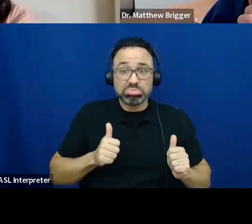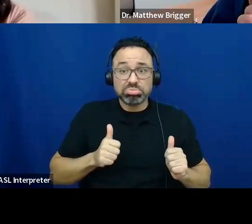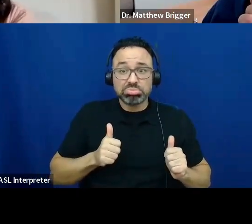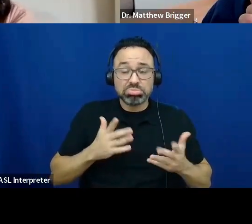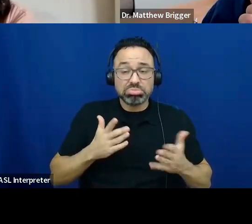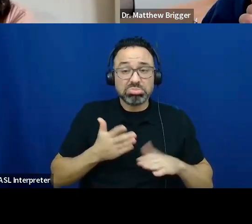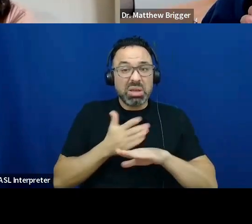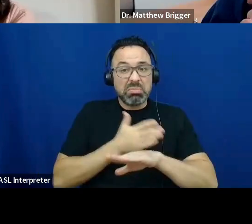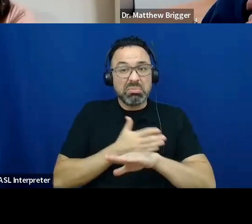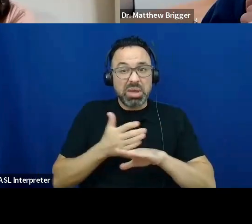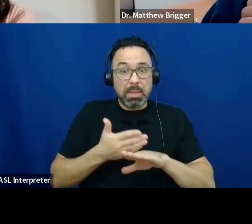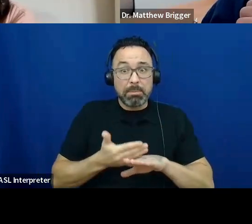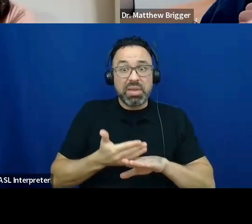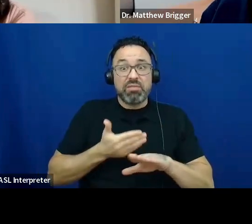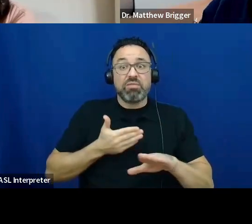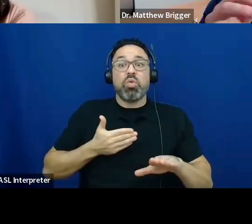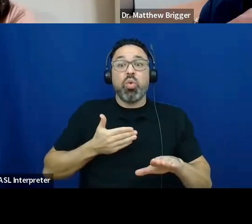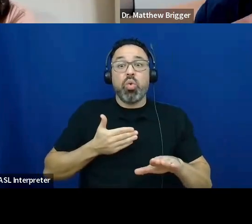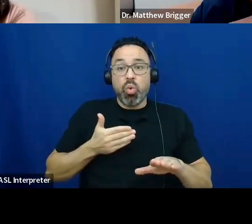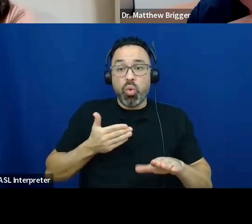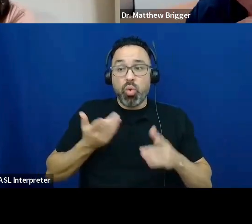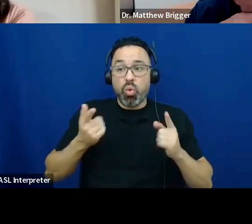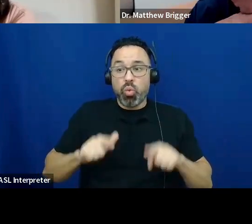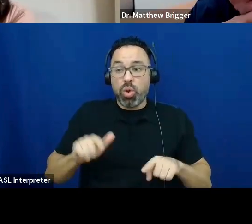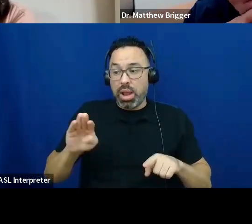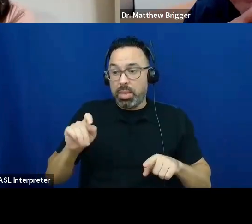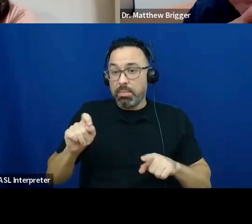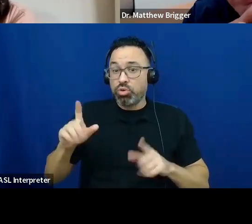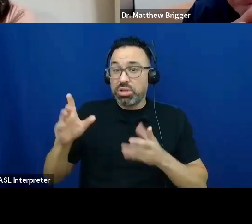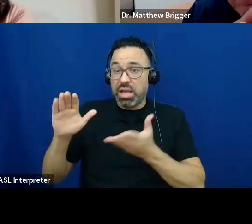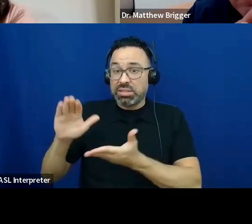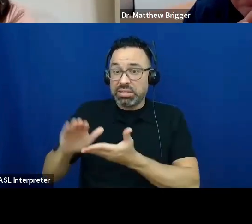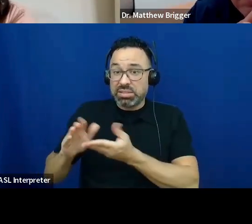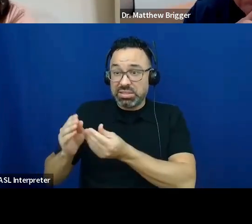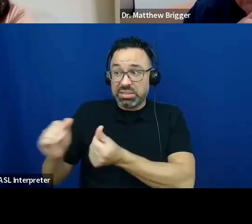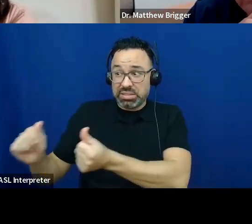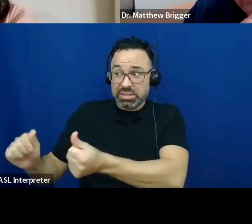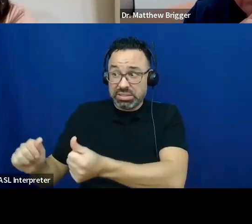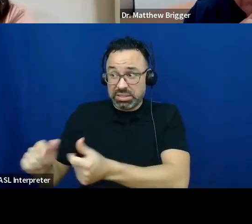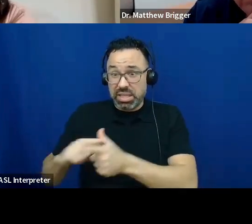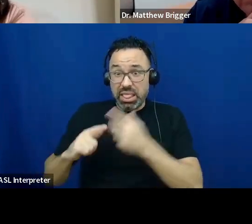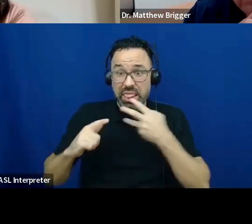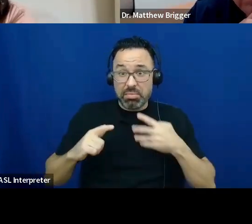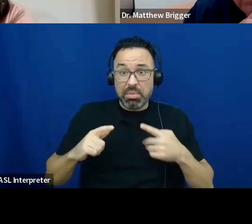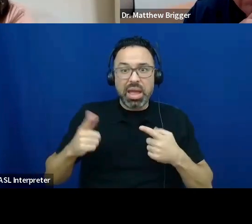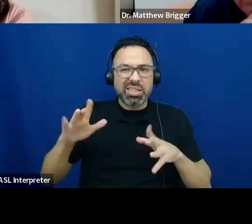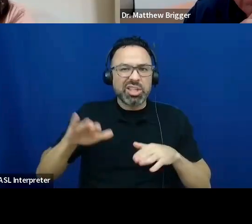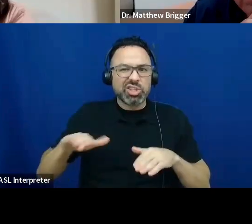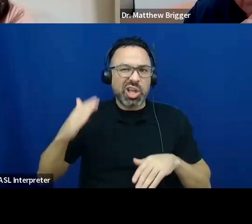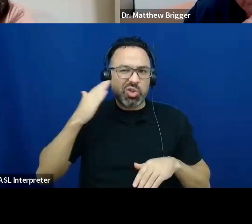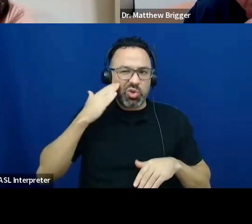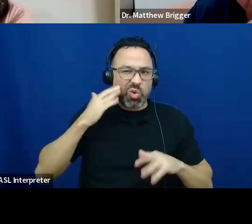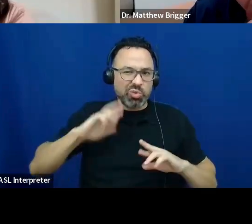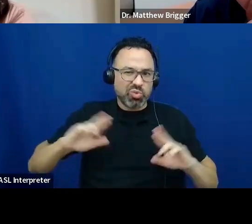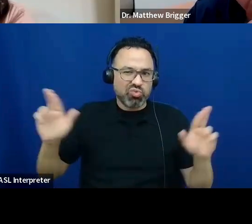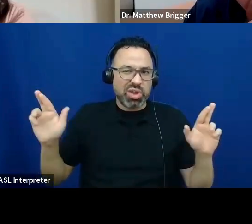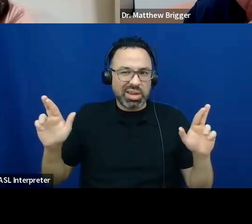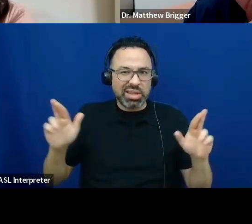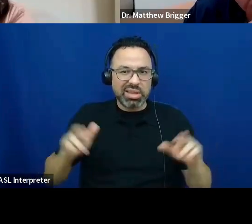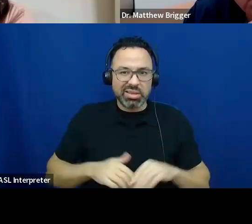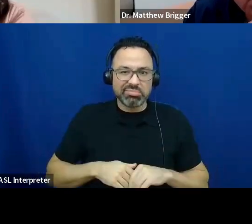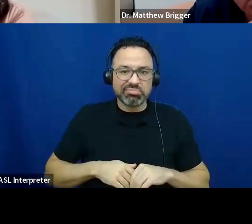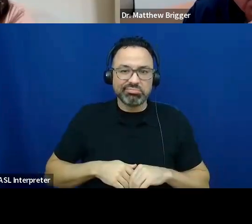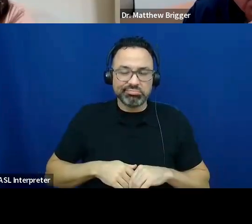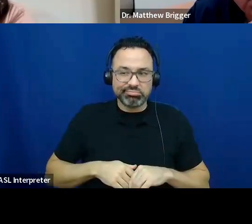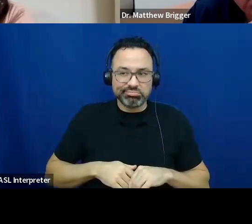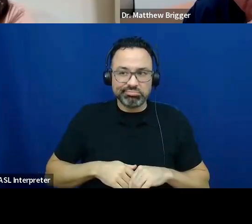have the secretions come back in more load. And that can be really helpful from a functional and airway clearance standpoint.